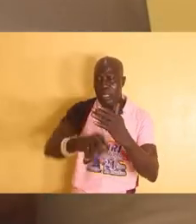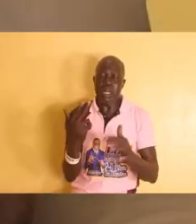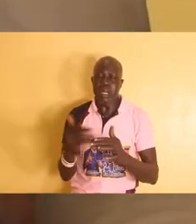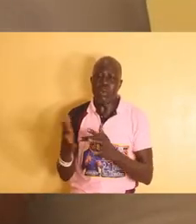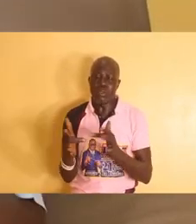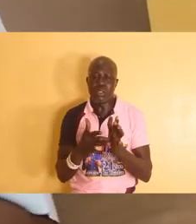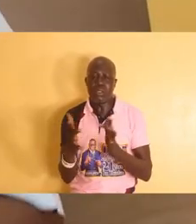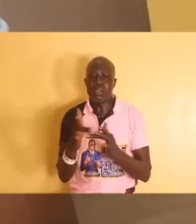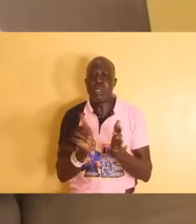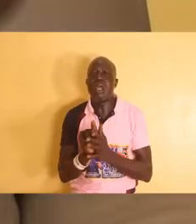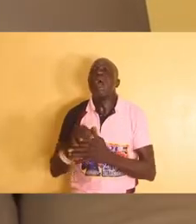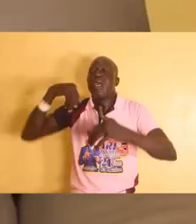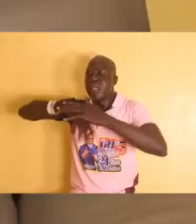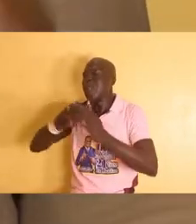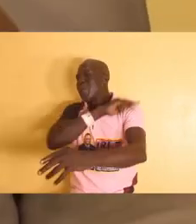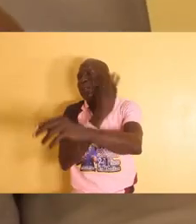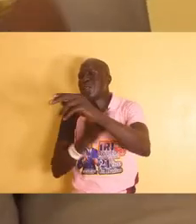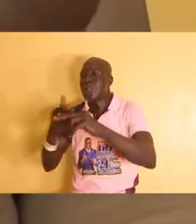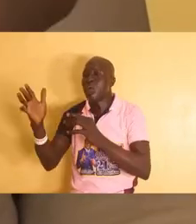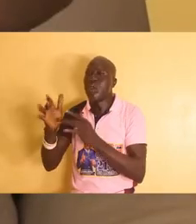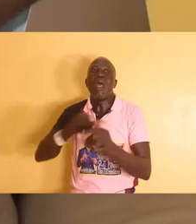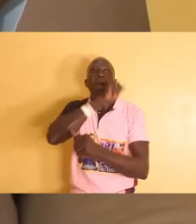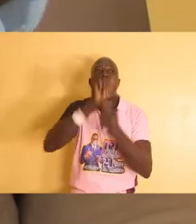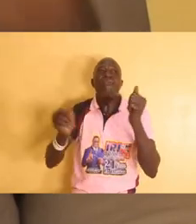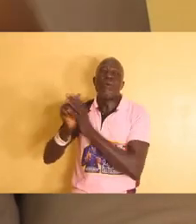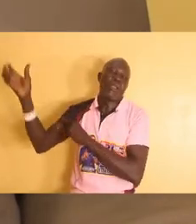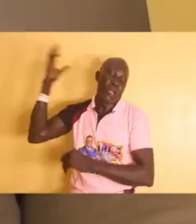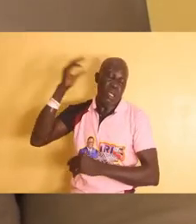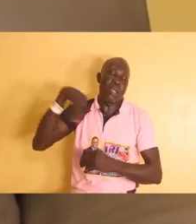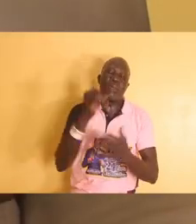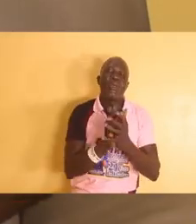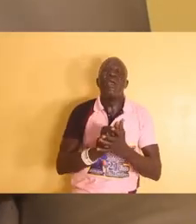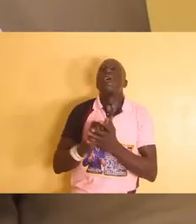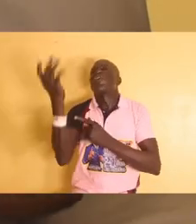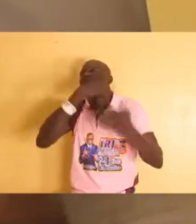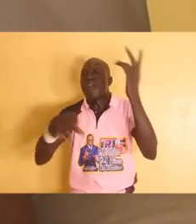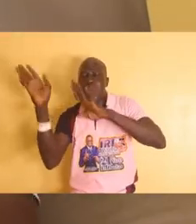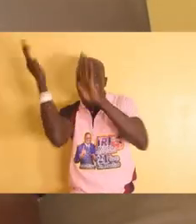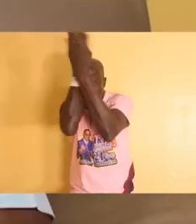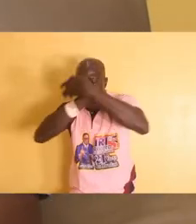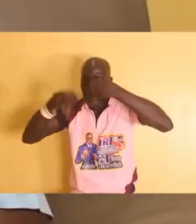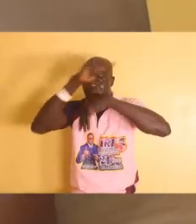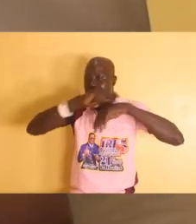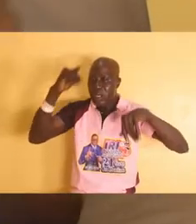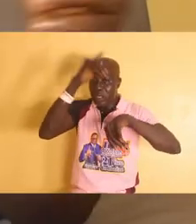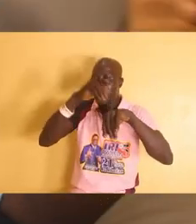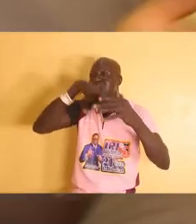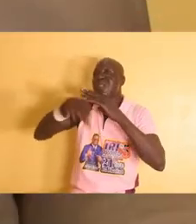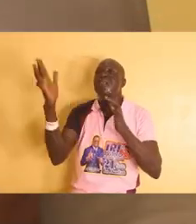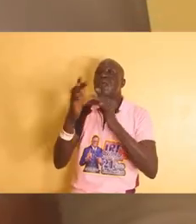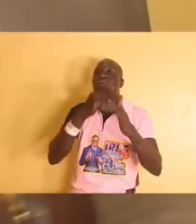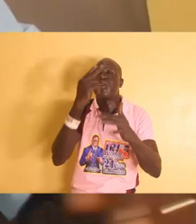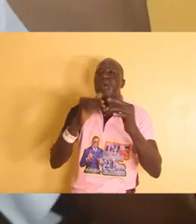àgbàdo ya rẹ́gbùdá. Ẹ̀wú àlàyàtà. Gbogbo ẹni bá ń gbọ́ mi. Àmì ìjọba òkùnkùn lára rẹ. Lórúkọ